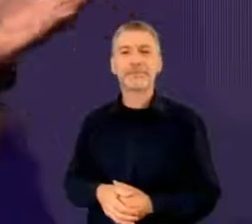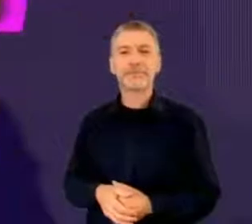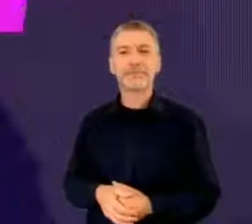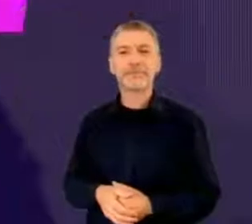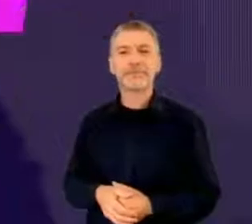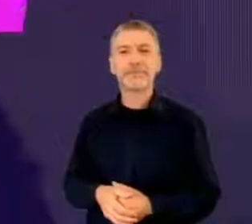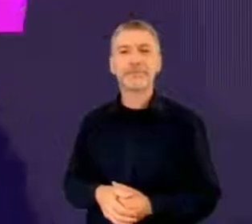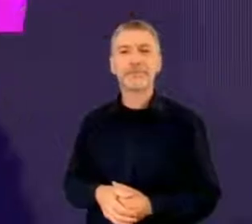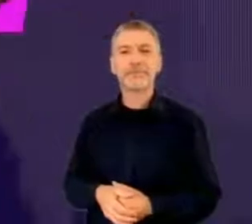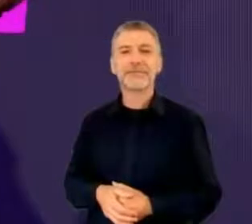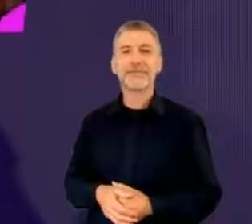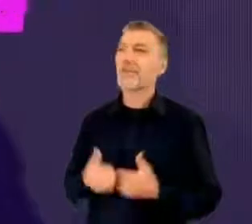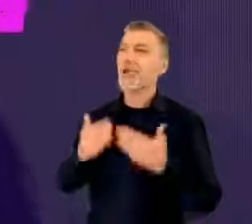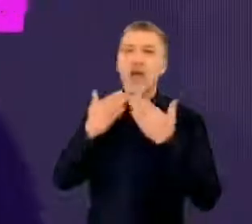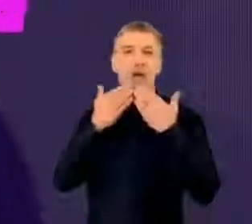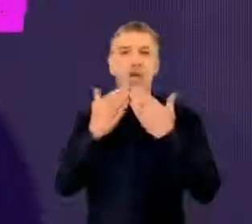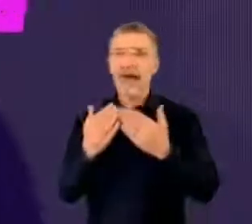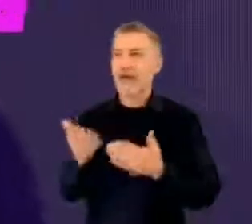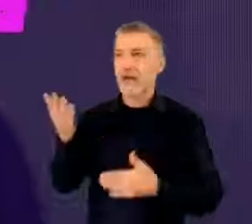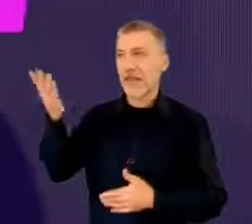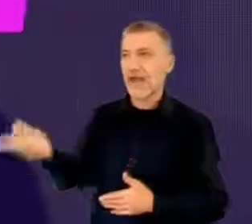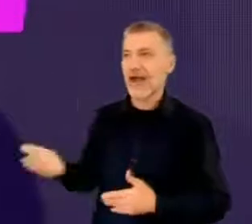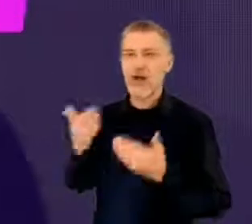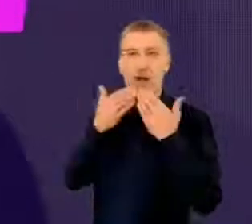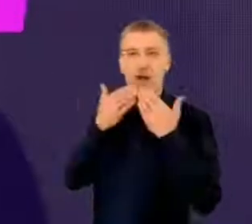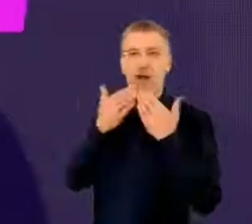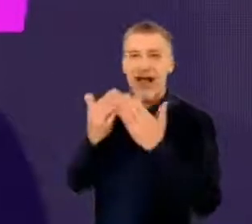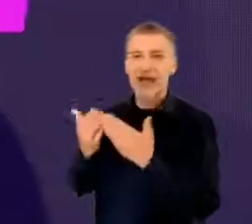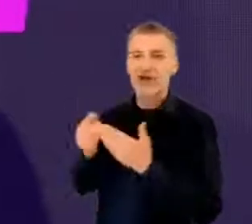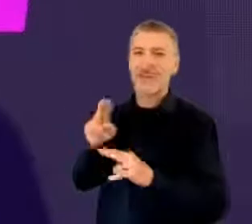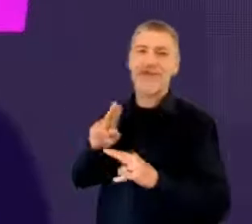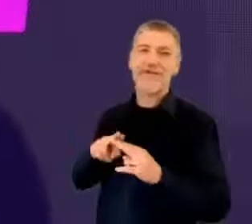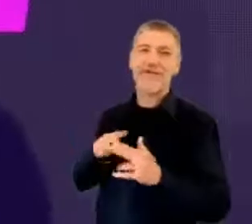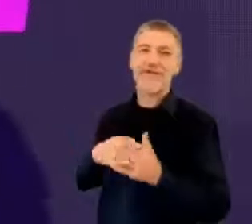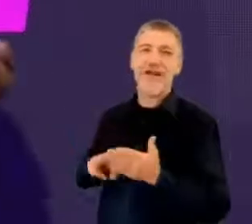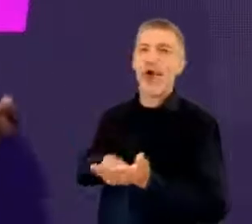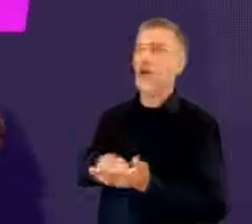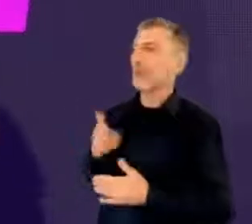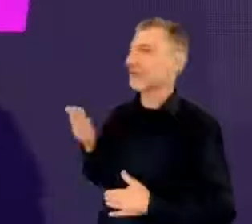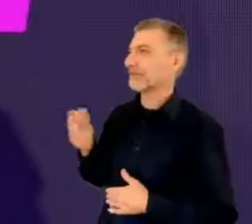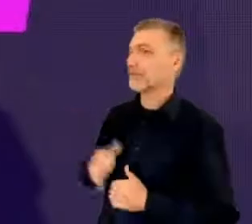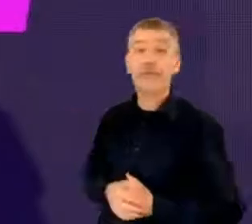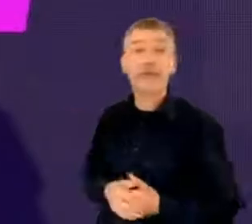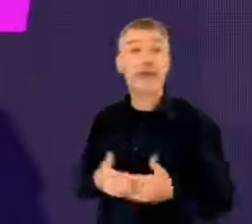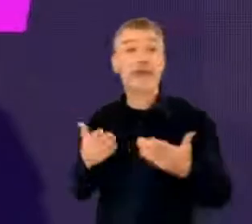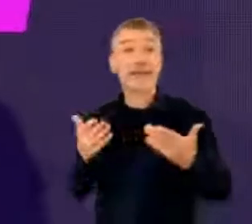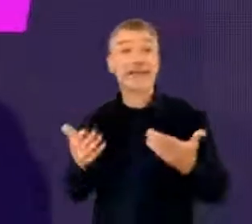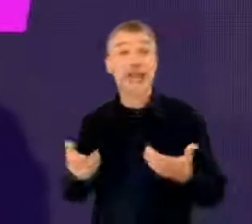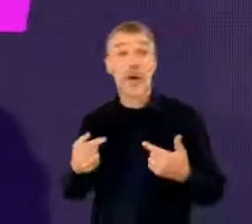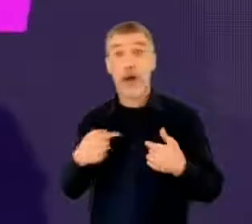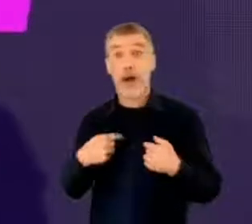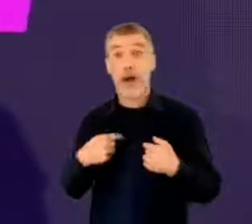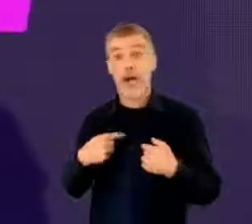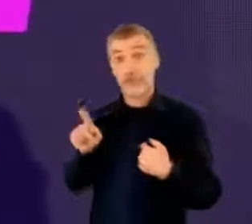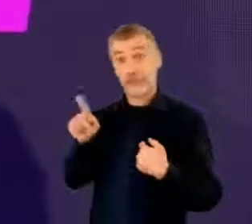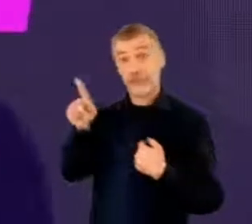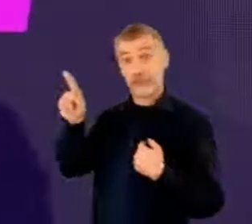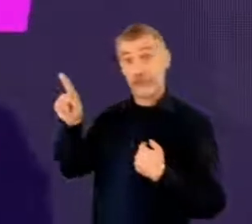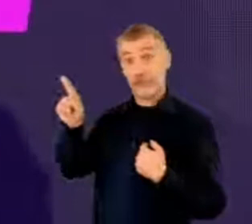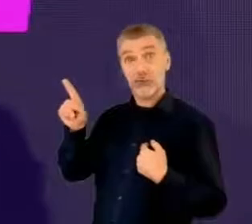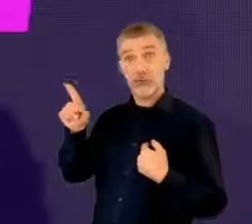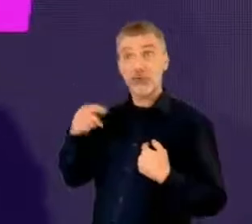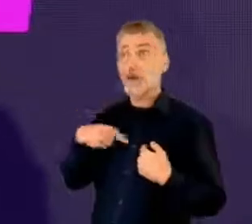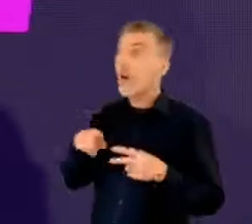Well, thanks to our panel and thanks to the lovely Fayon, of course. And if our panel have inspired you, don't forget to check out